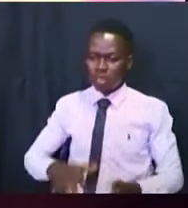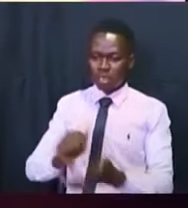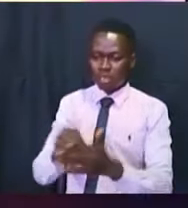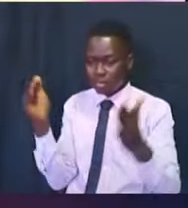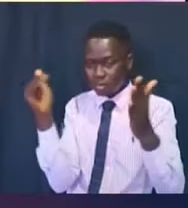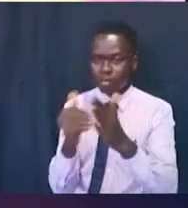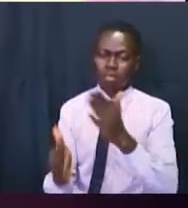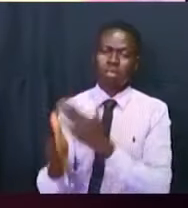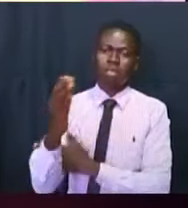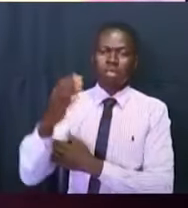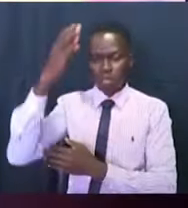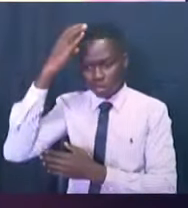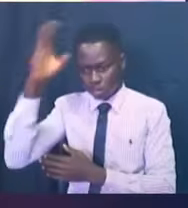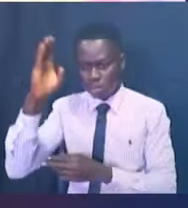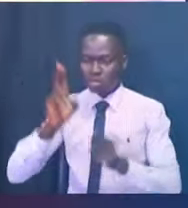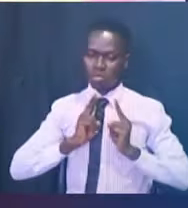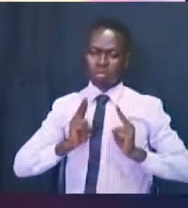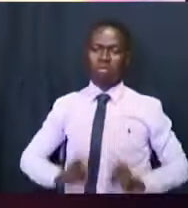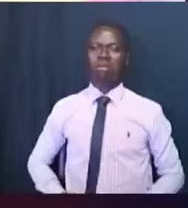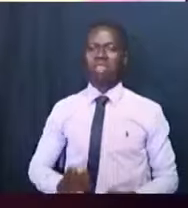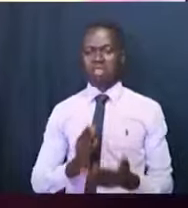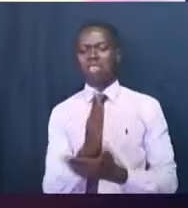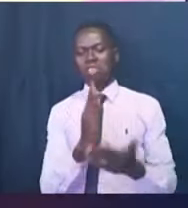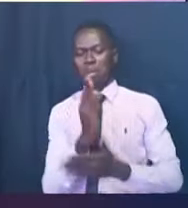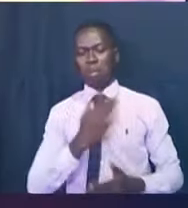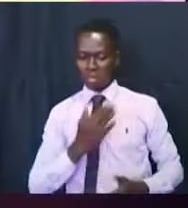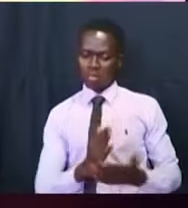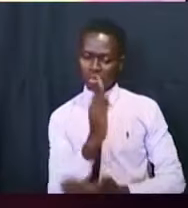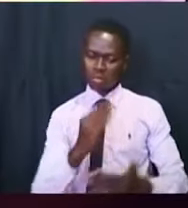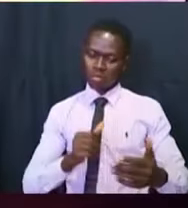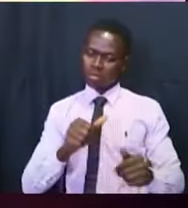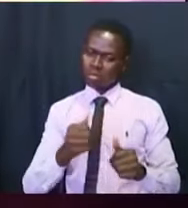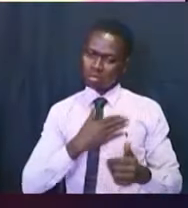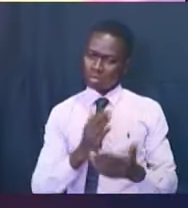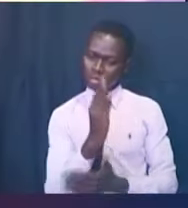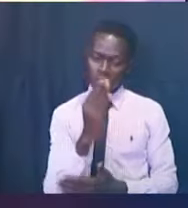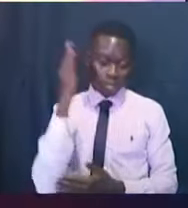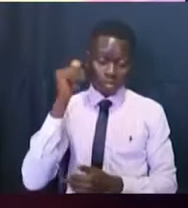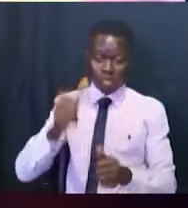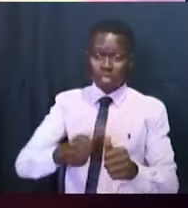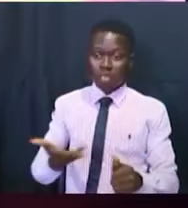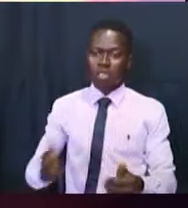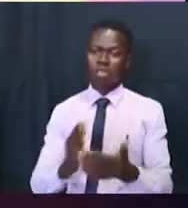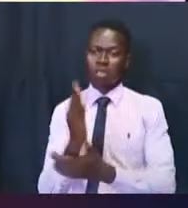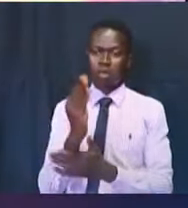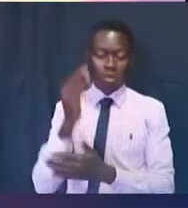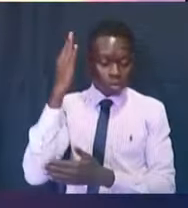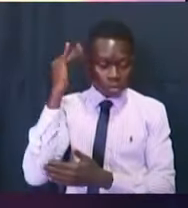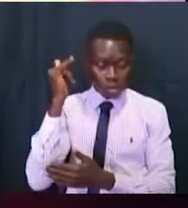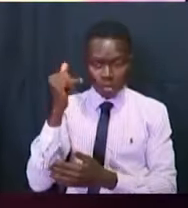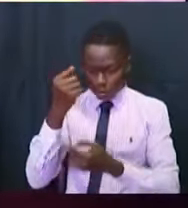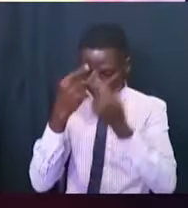that human rights. So everything is right. Because they don't have solution to the kind